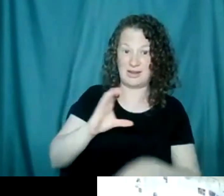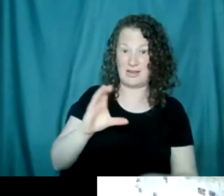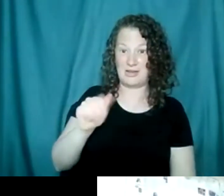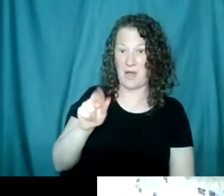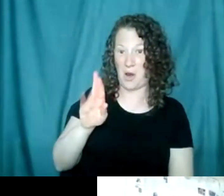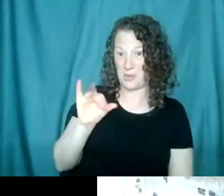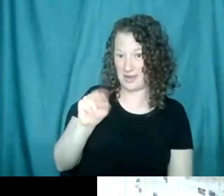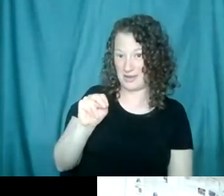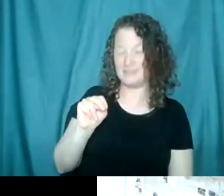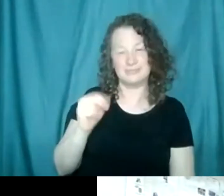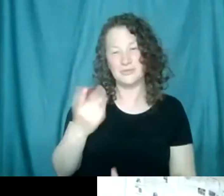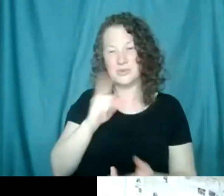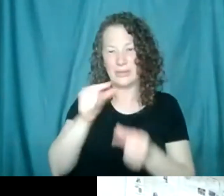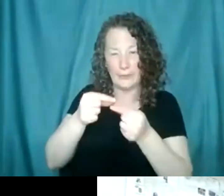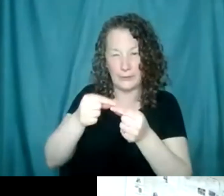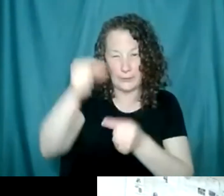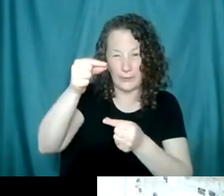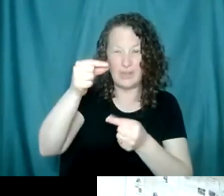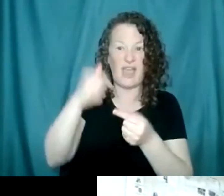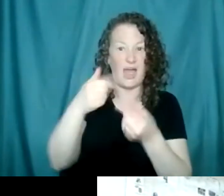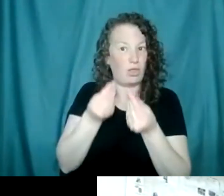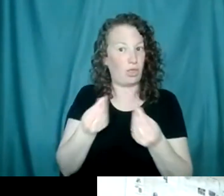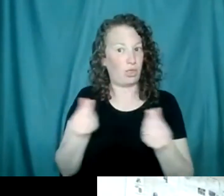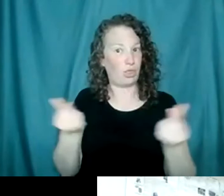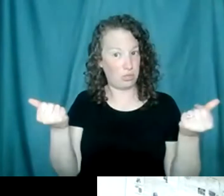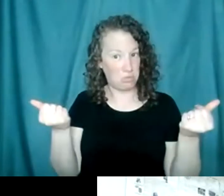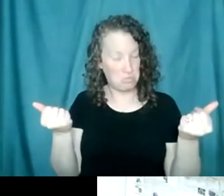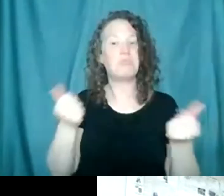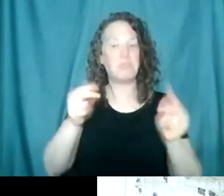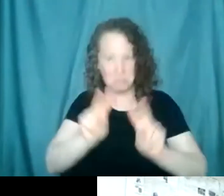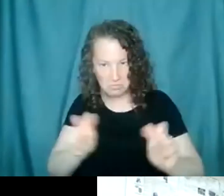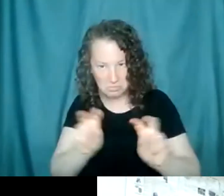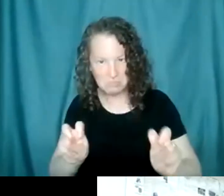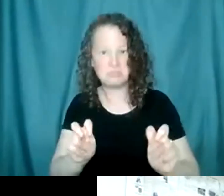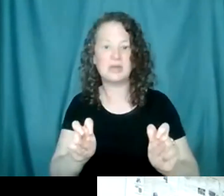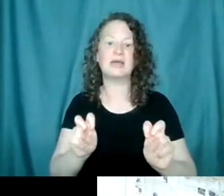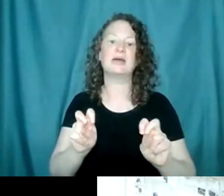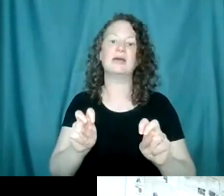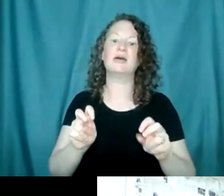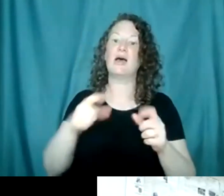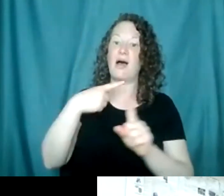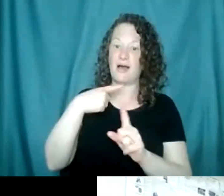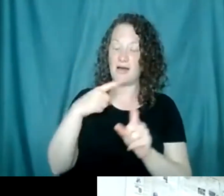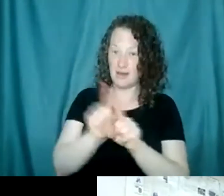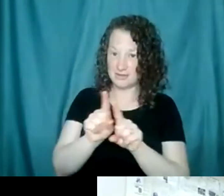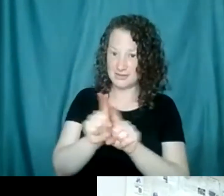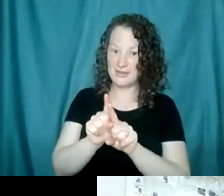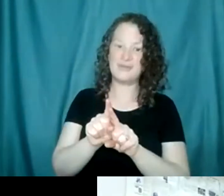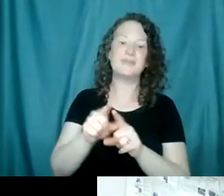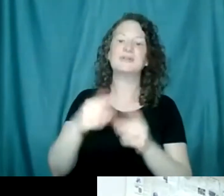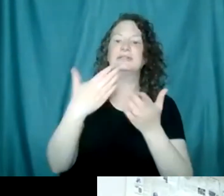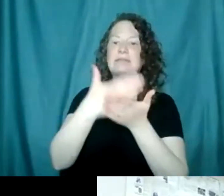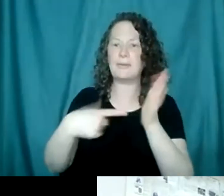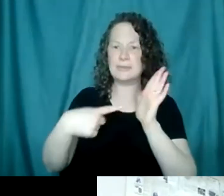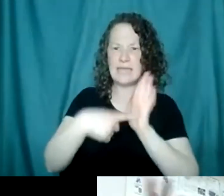much, and seeing how that decomposed over time. We also had samples that were